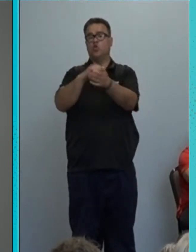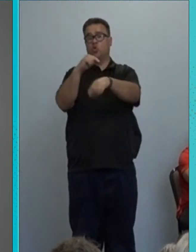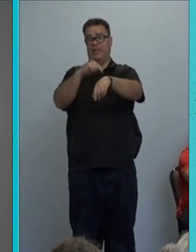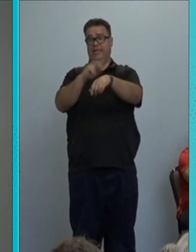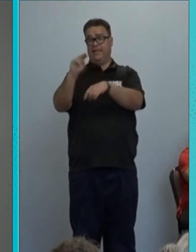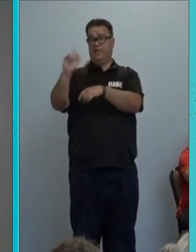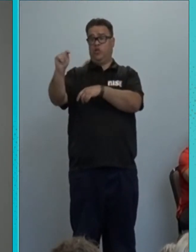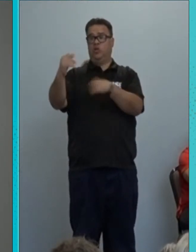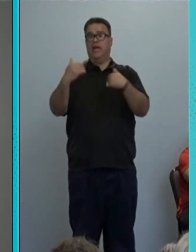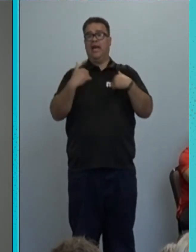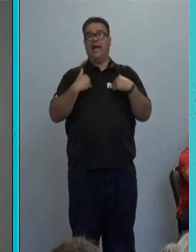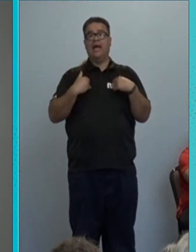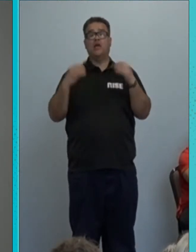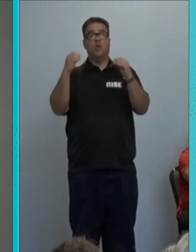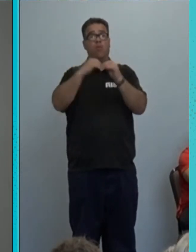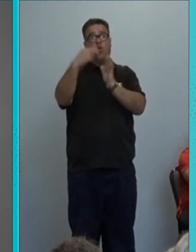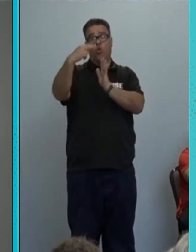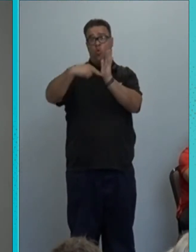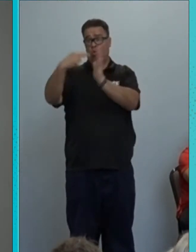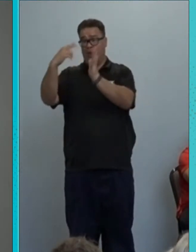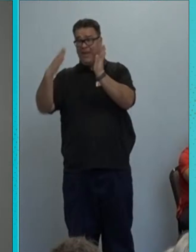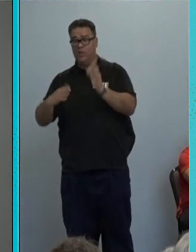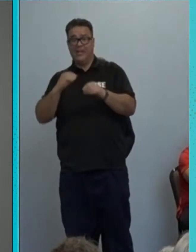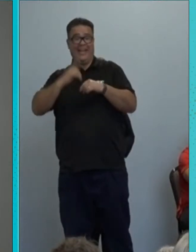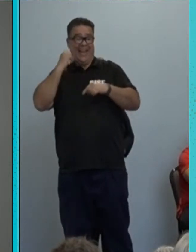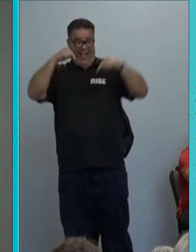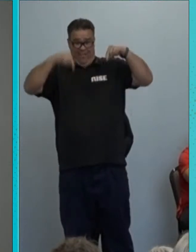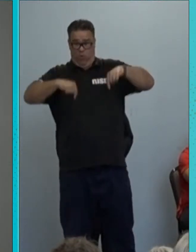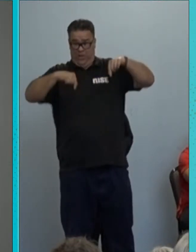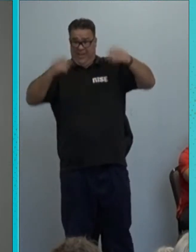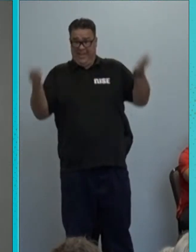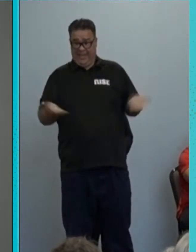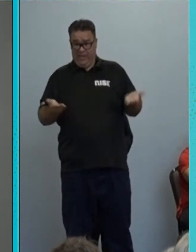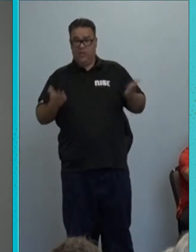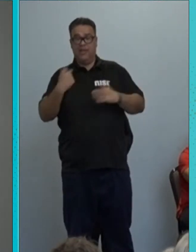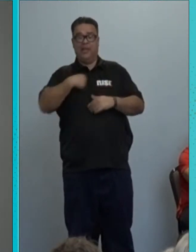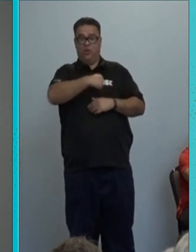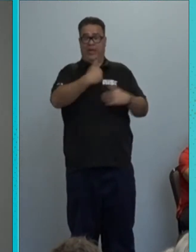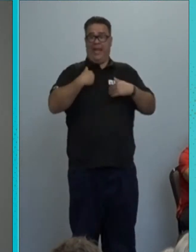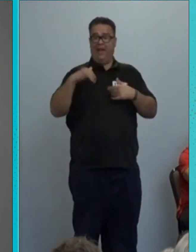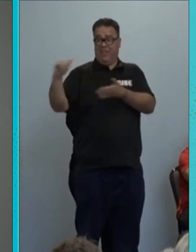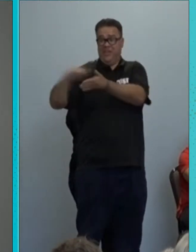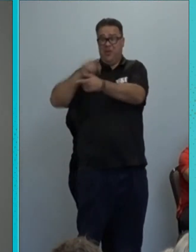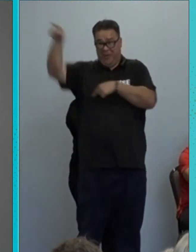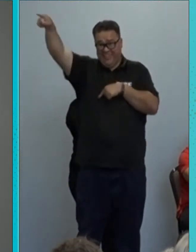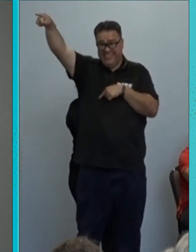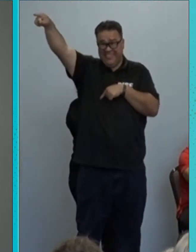Times has more readers in California than we do in New York.